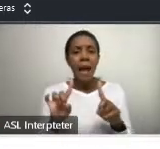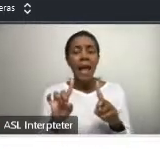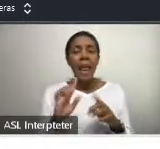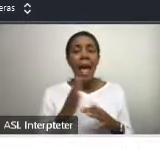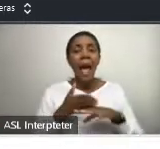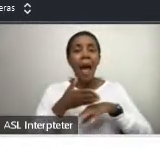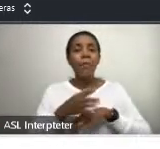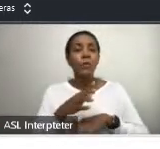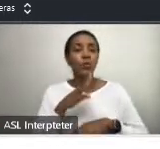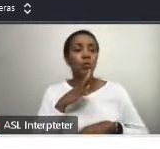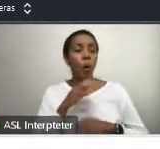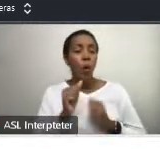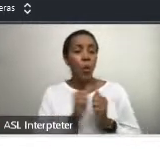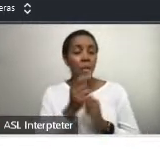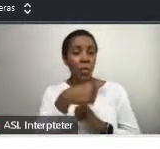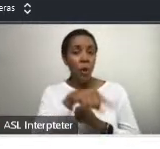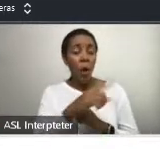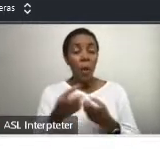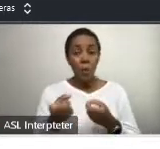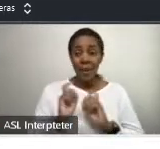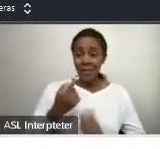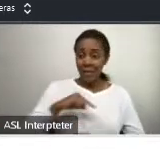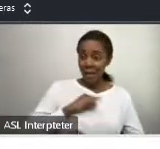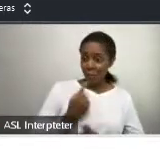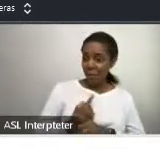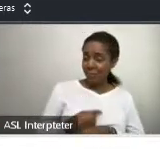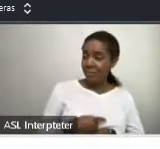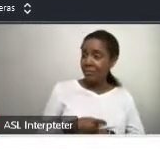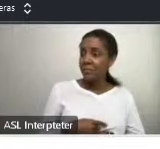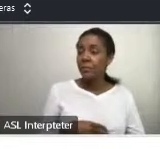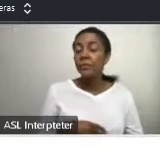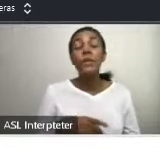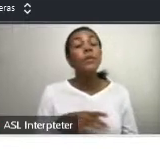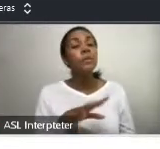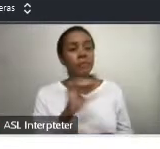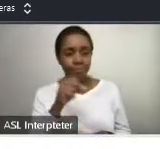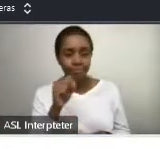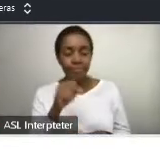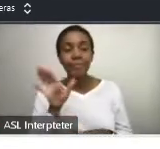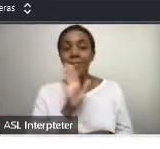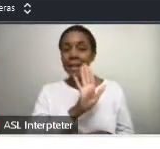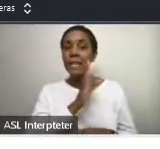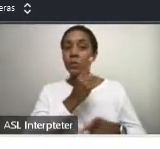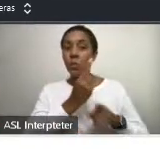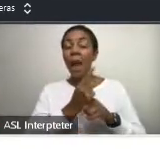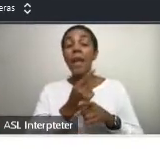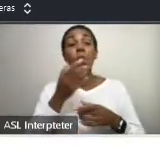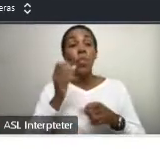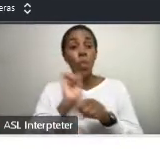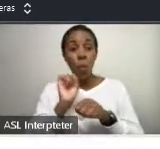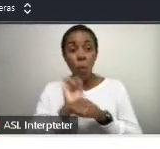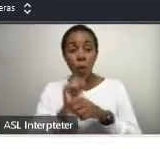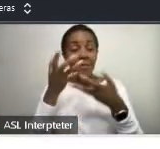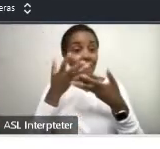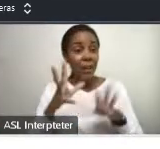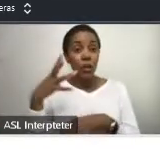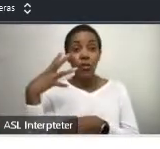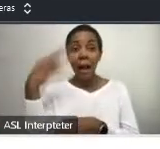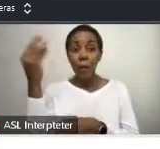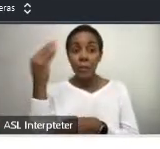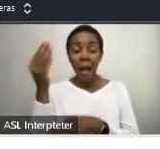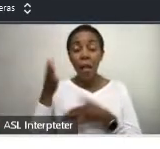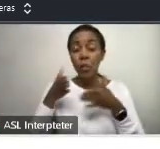with y'all, they're going to give it to us, huh? So he is correct. Once the work is done, it's outside the